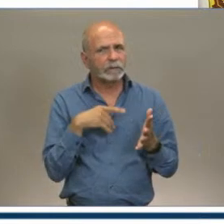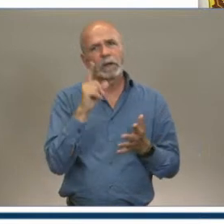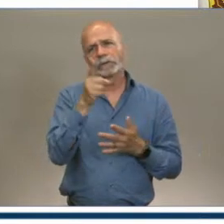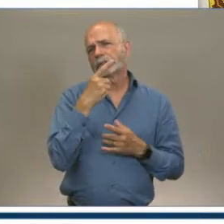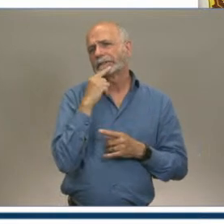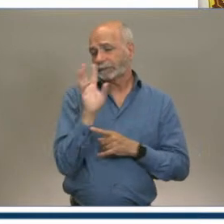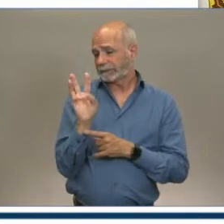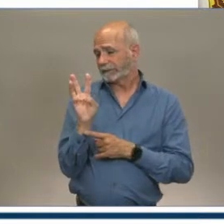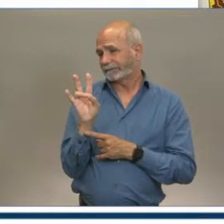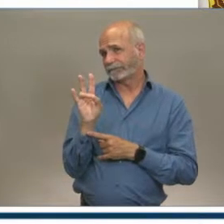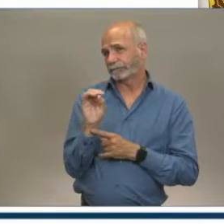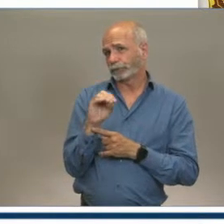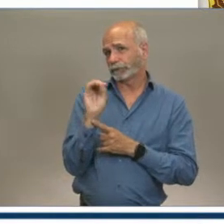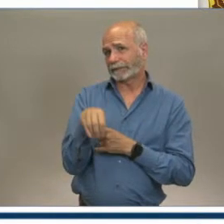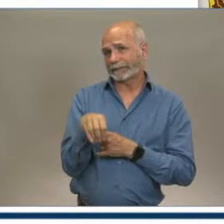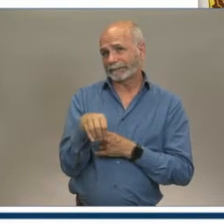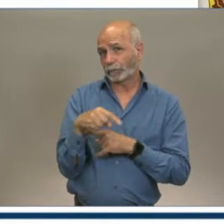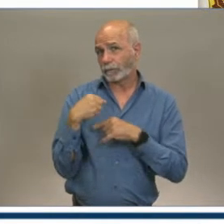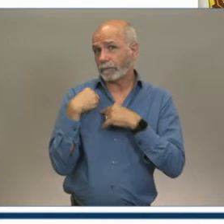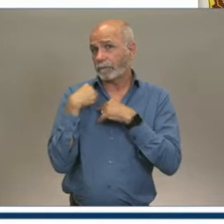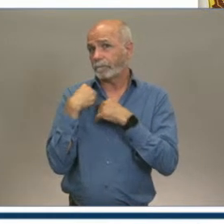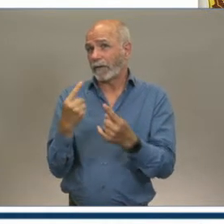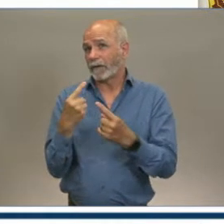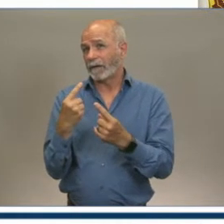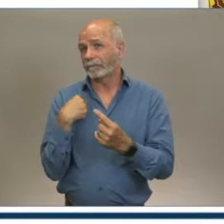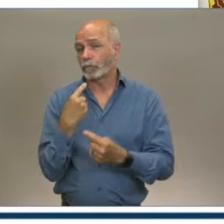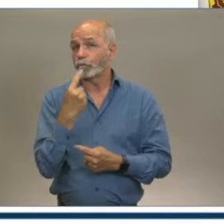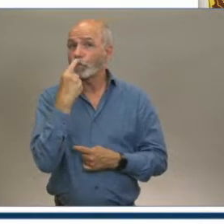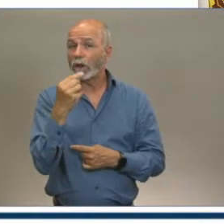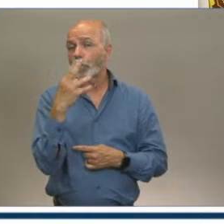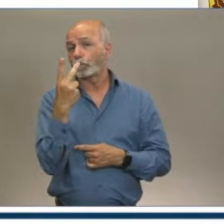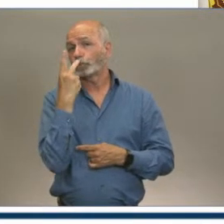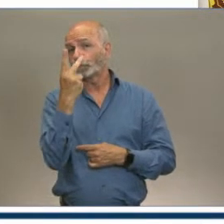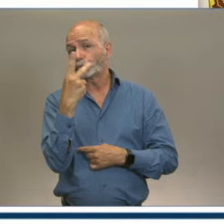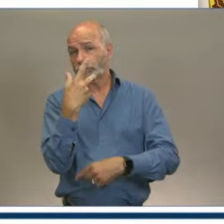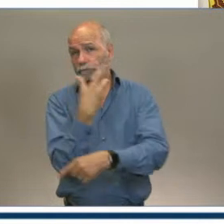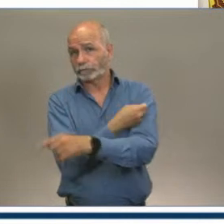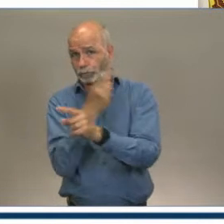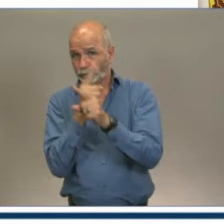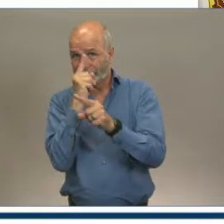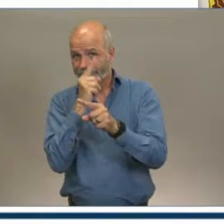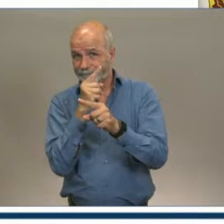the population has received their first or second dose, but only 61%,